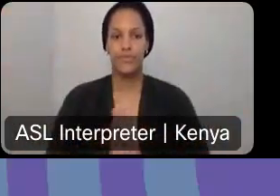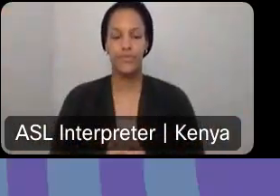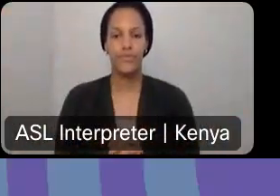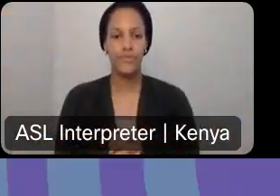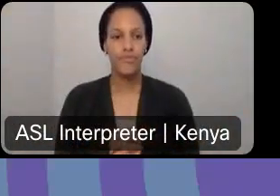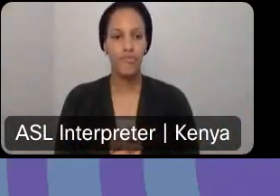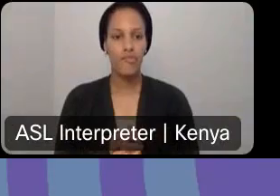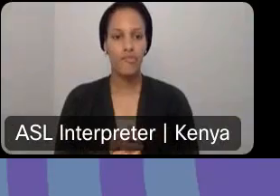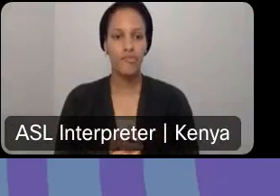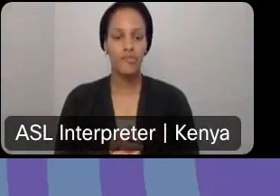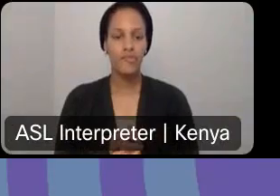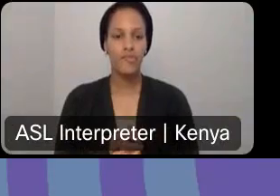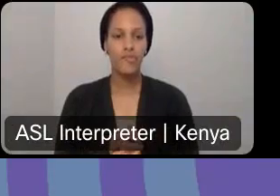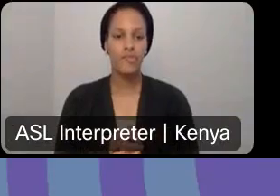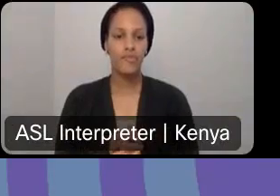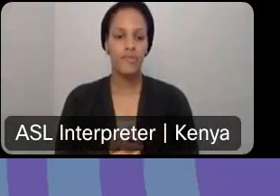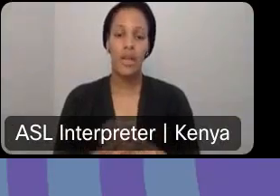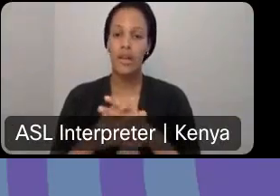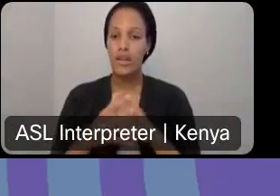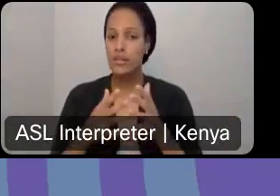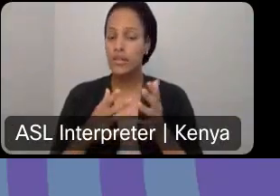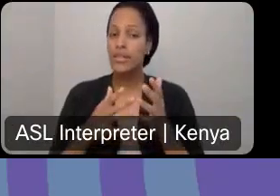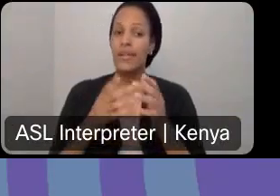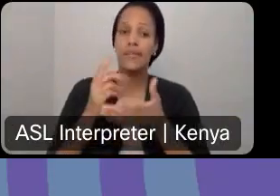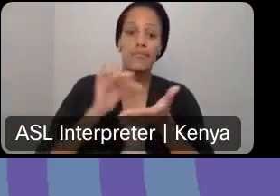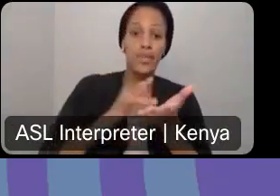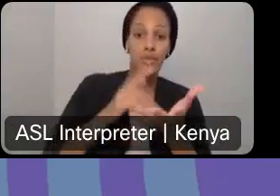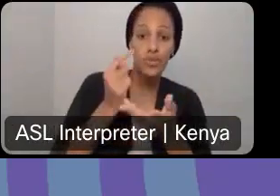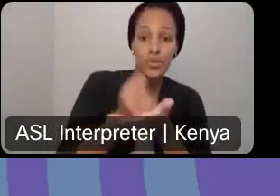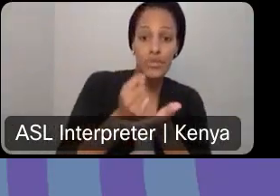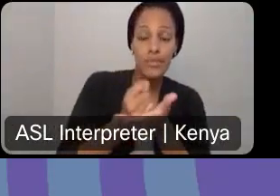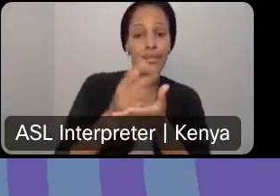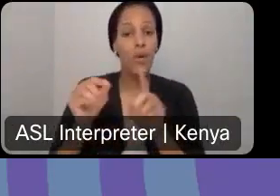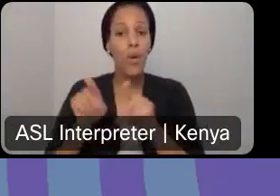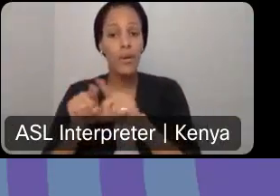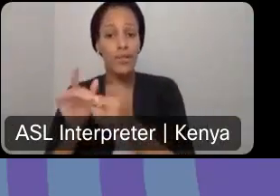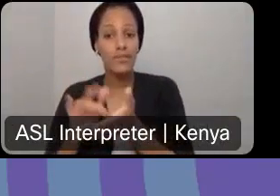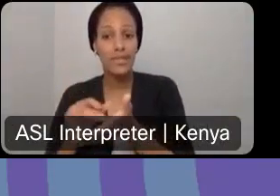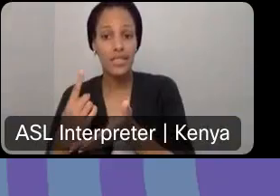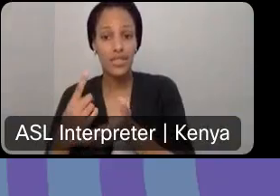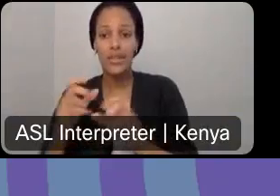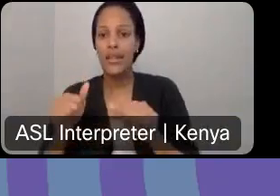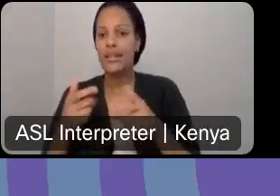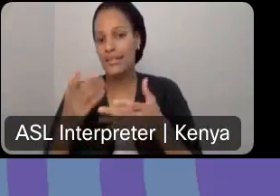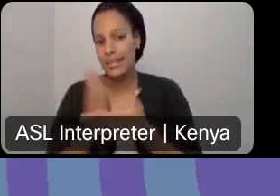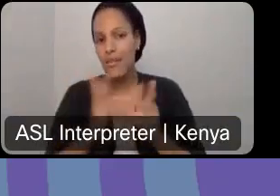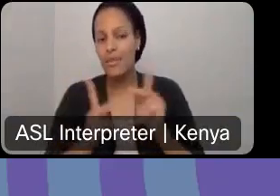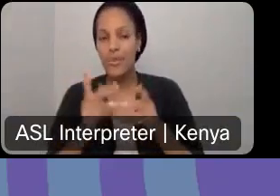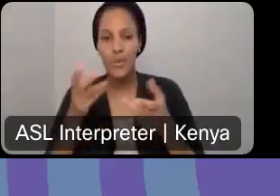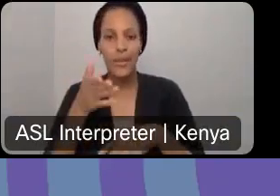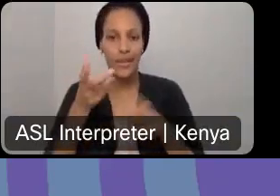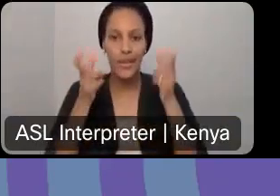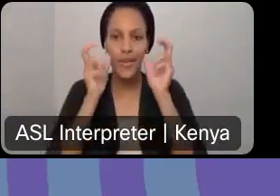Modern medical treatments and medication help some who hear voices, but for others,